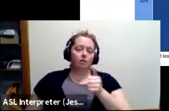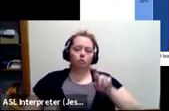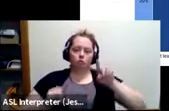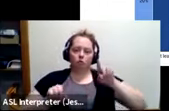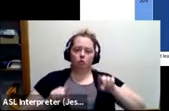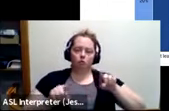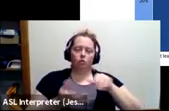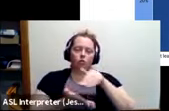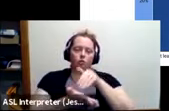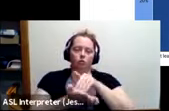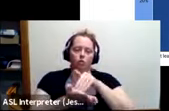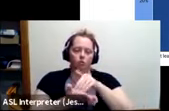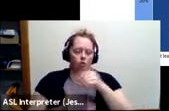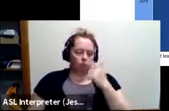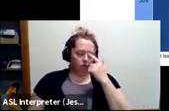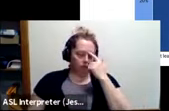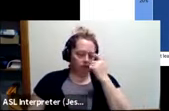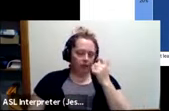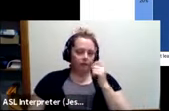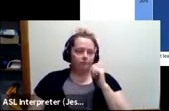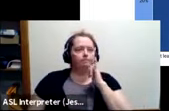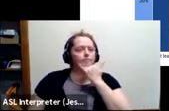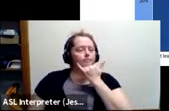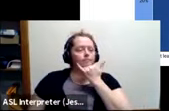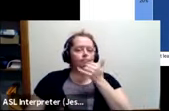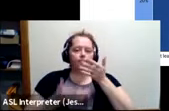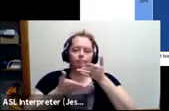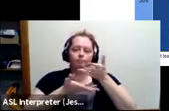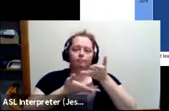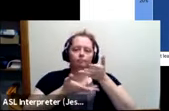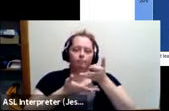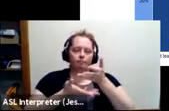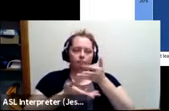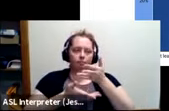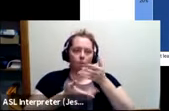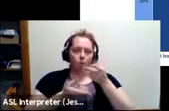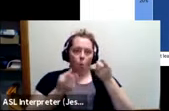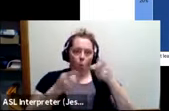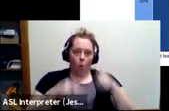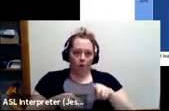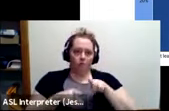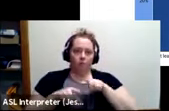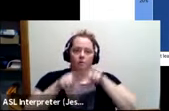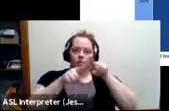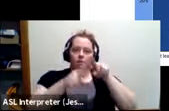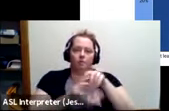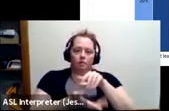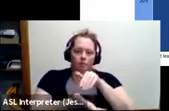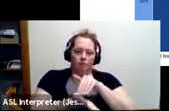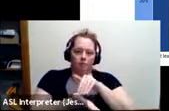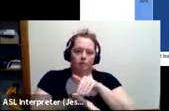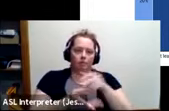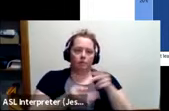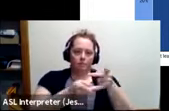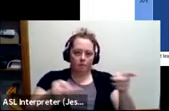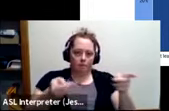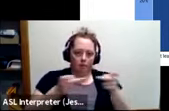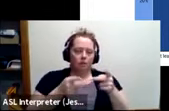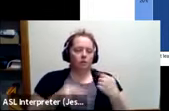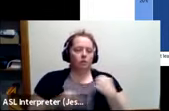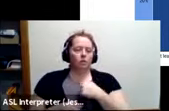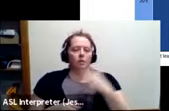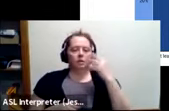medical professionals. We experience poorer health outcomes than our cisgender peers, and we do